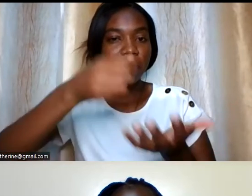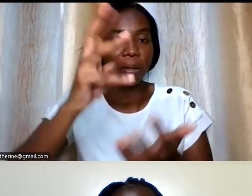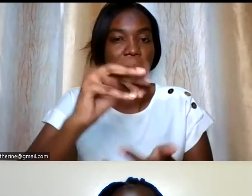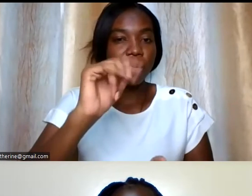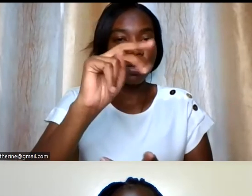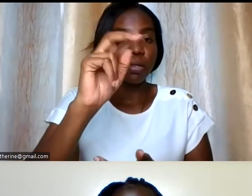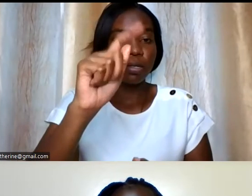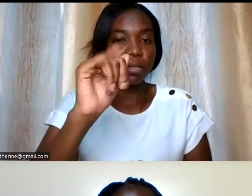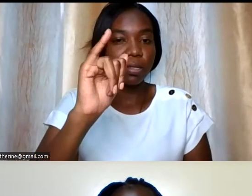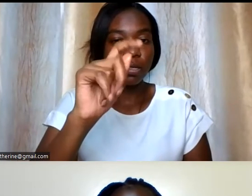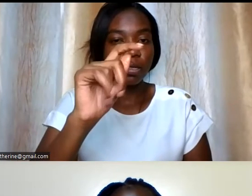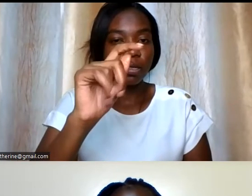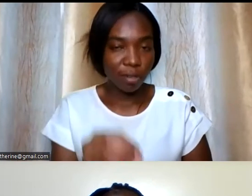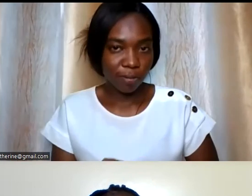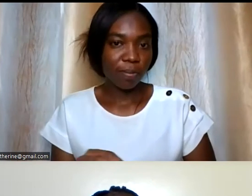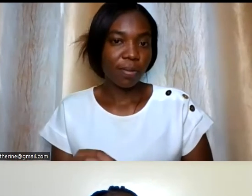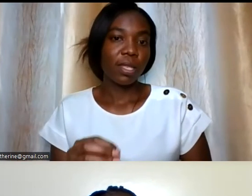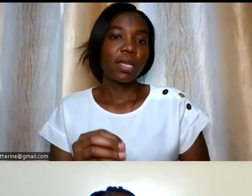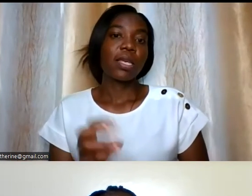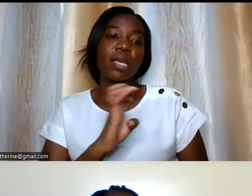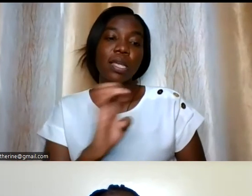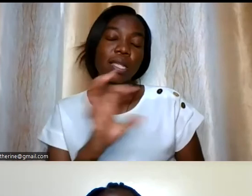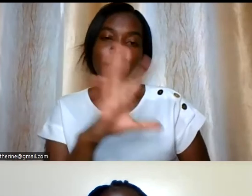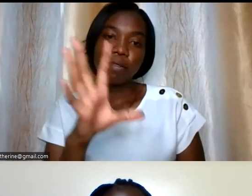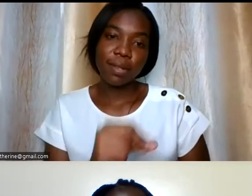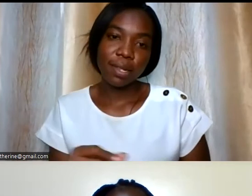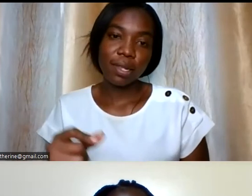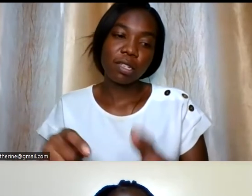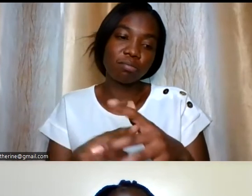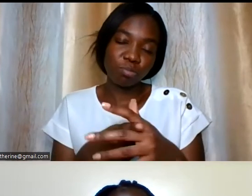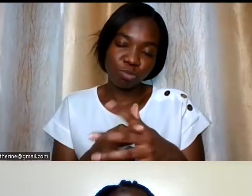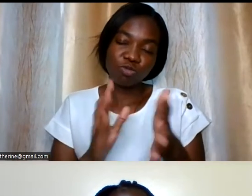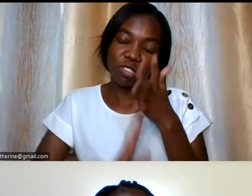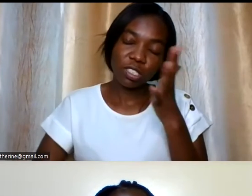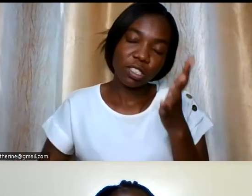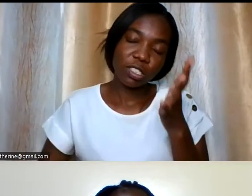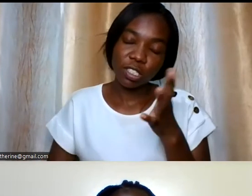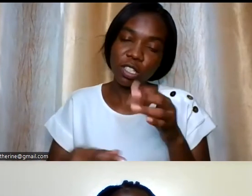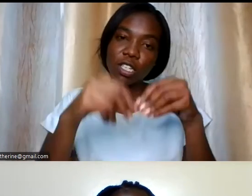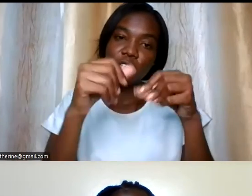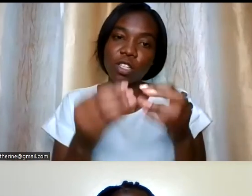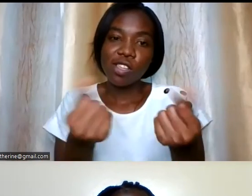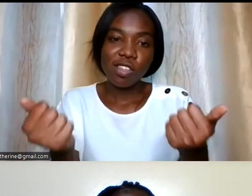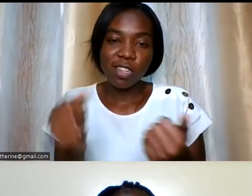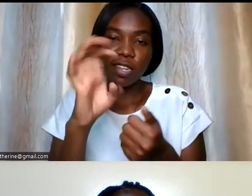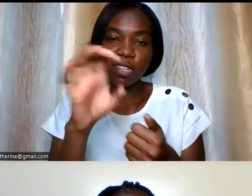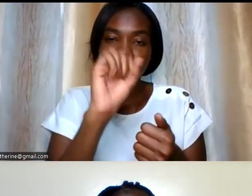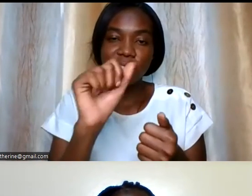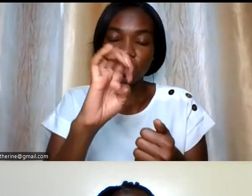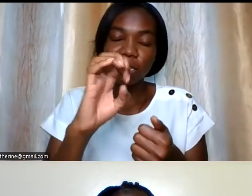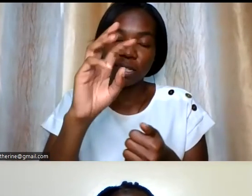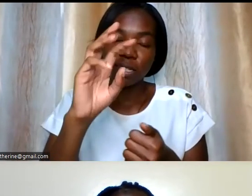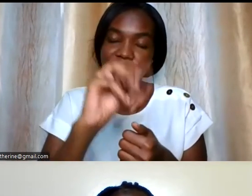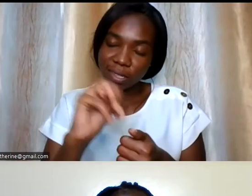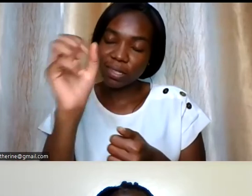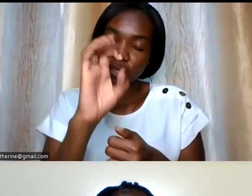International East Africa, Steadfast Quality Solutions, SM Park Limited, Elsamere, and